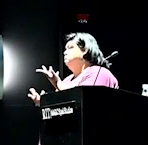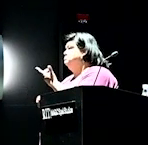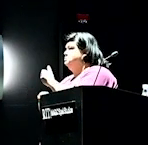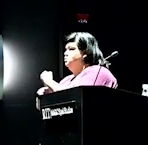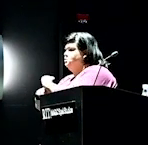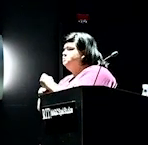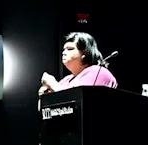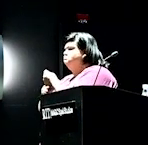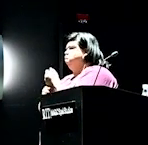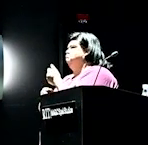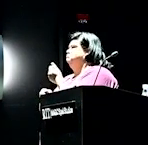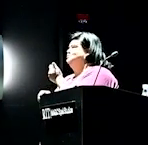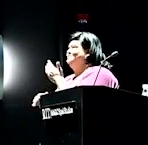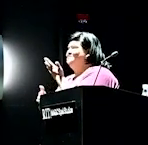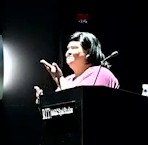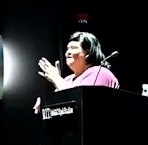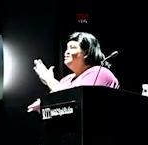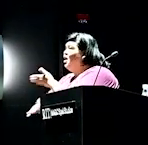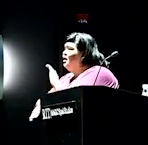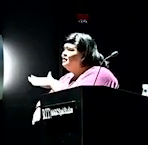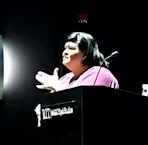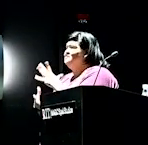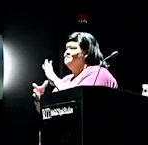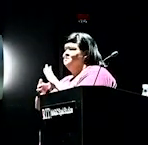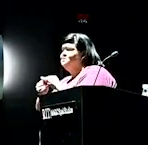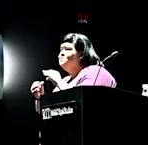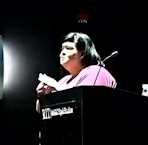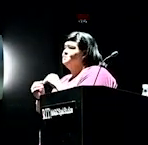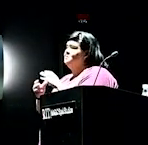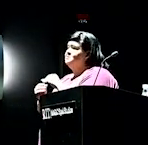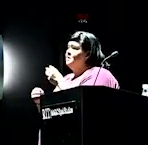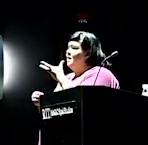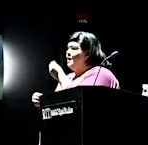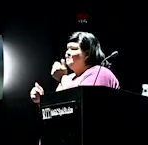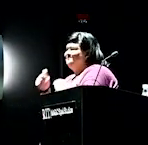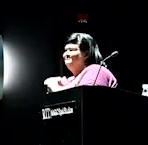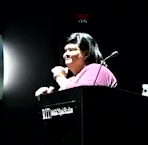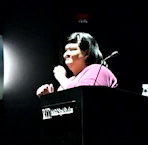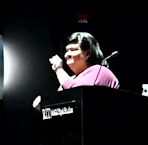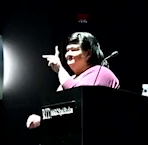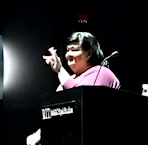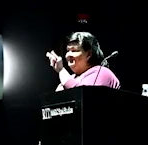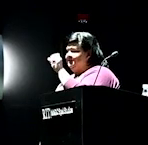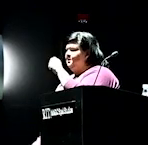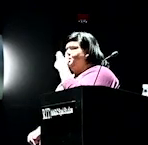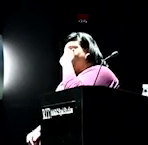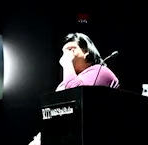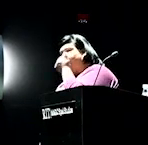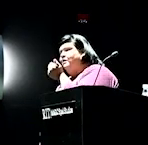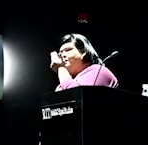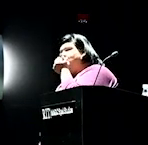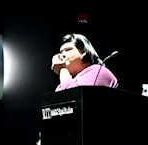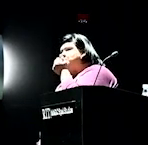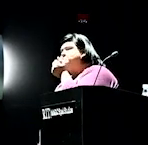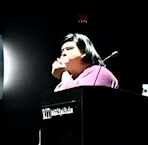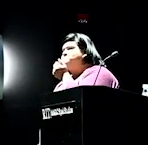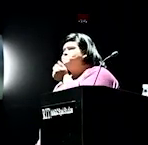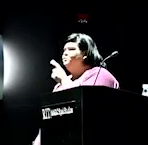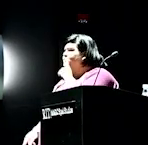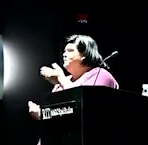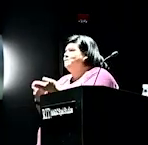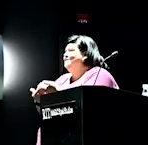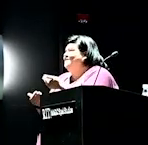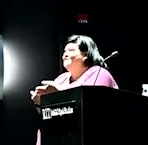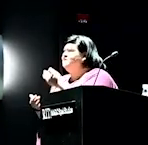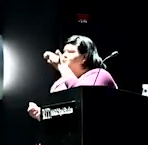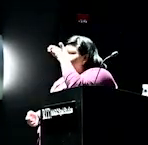created songs, stories, and skits that were so funny that it was easy to